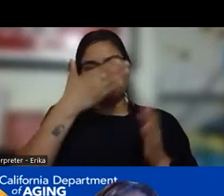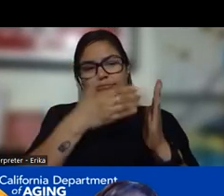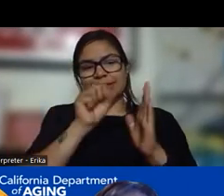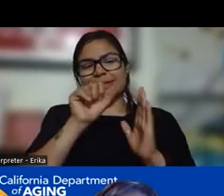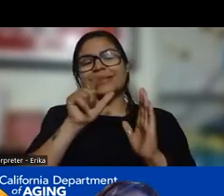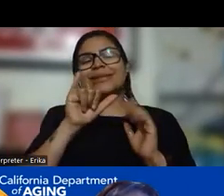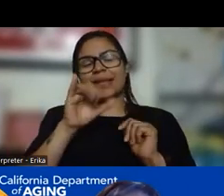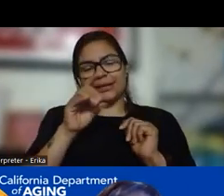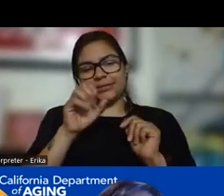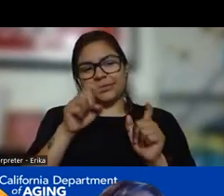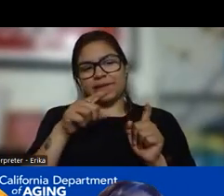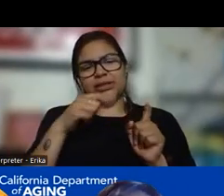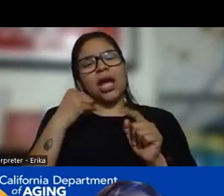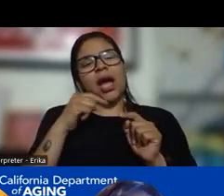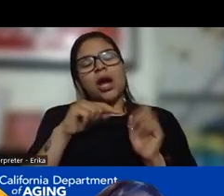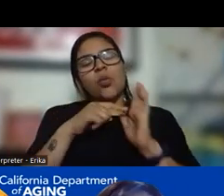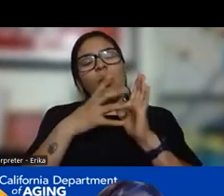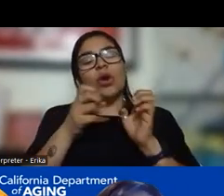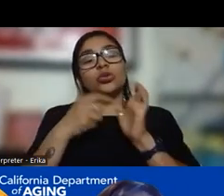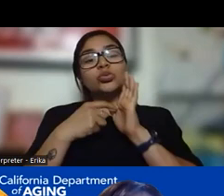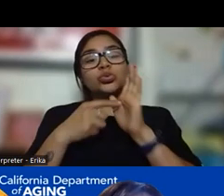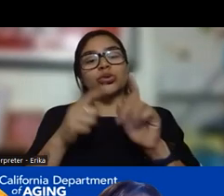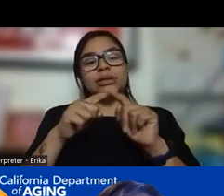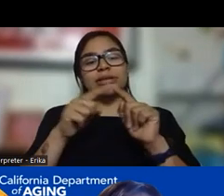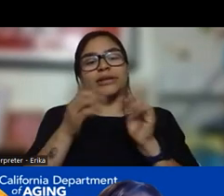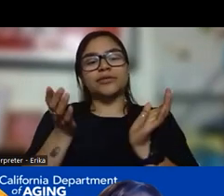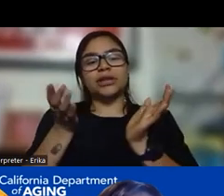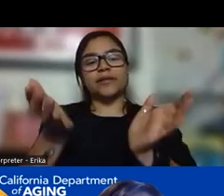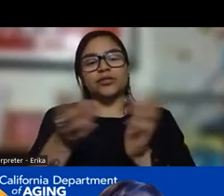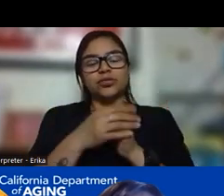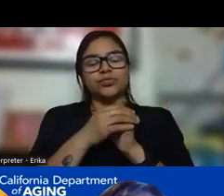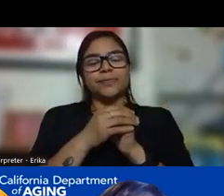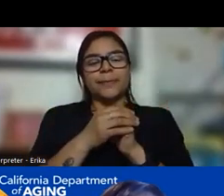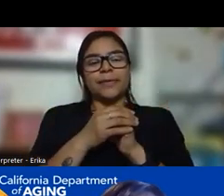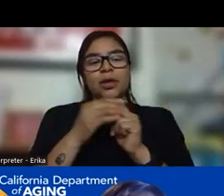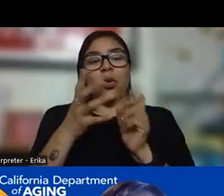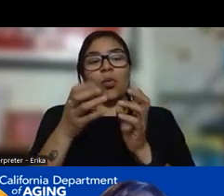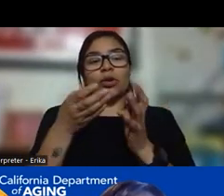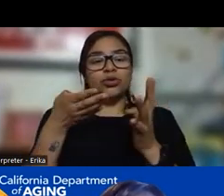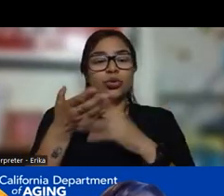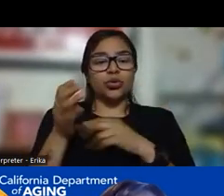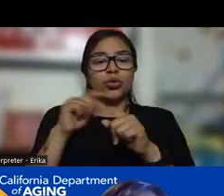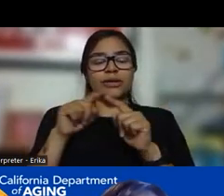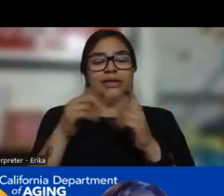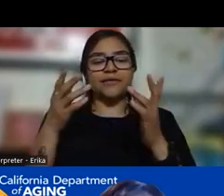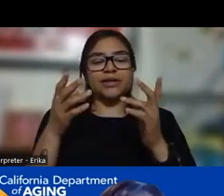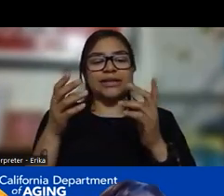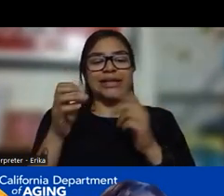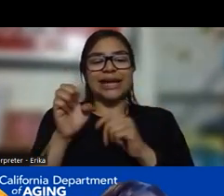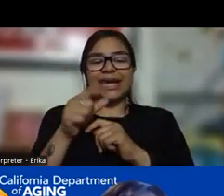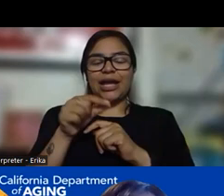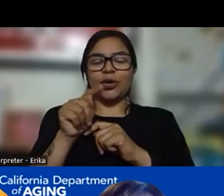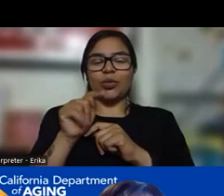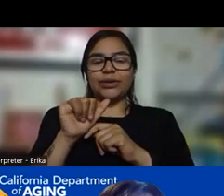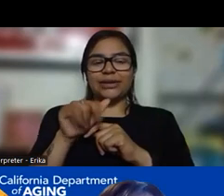all the efforts through executive orders, through our justice, equity, diversity, and inclusion at the